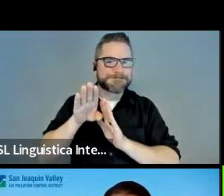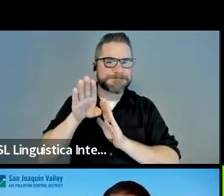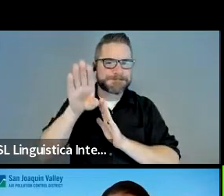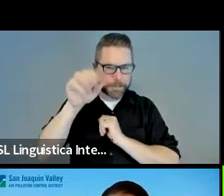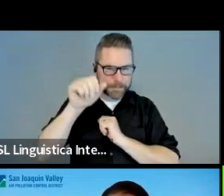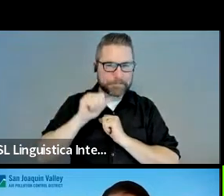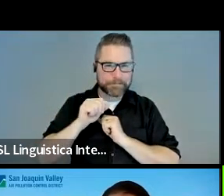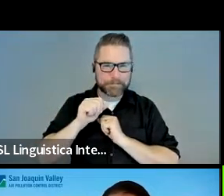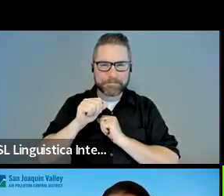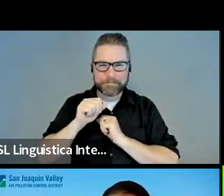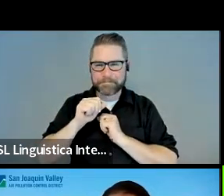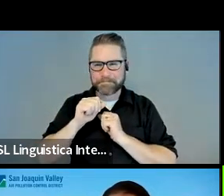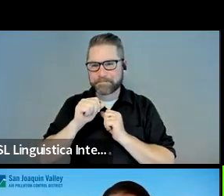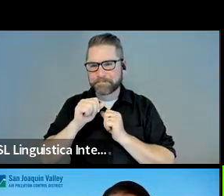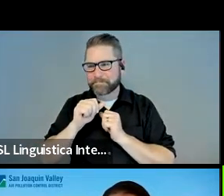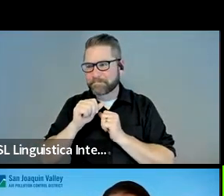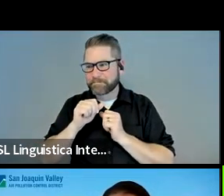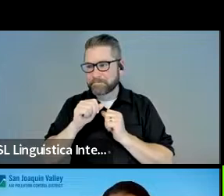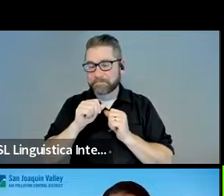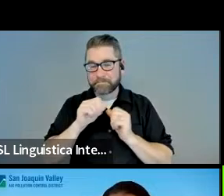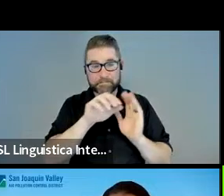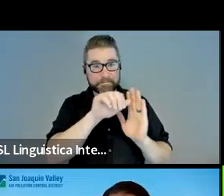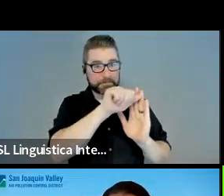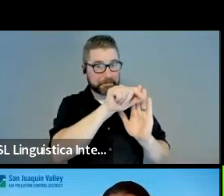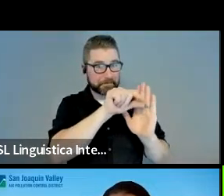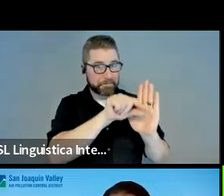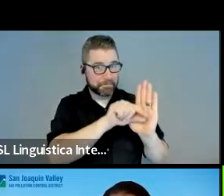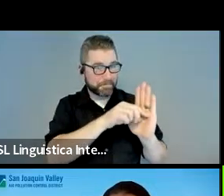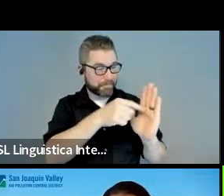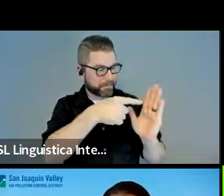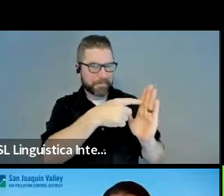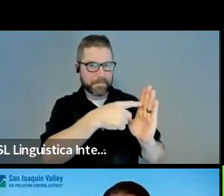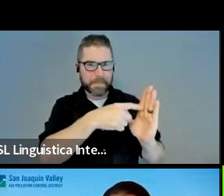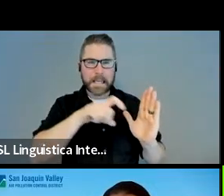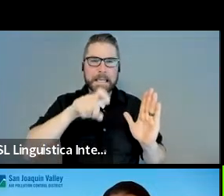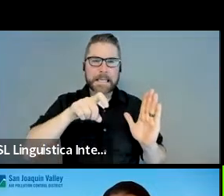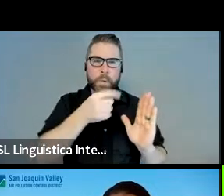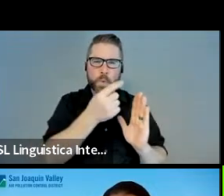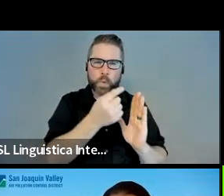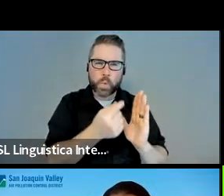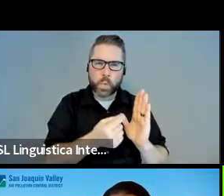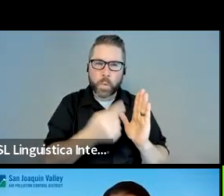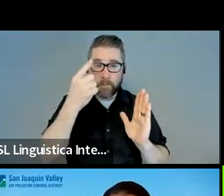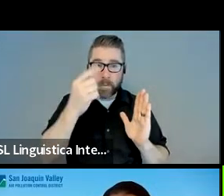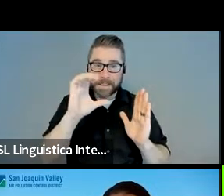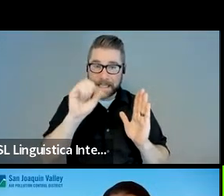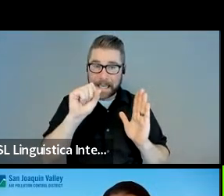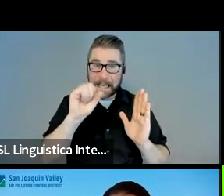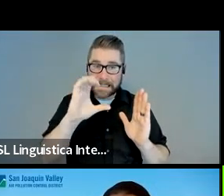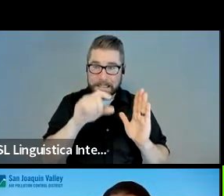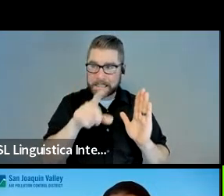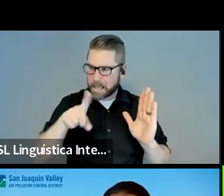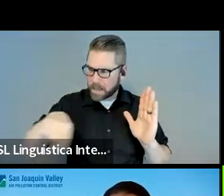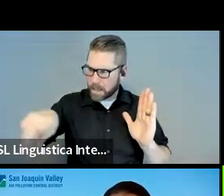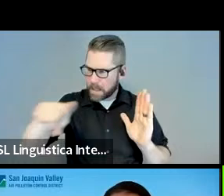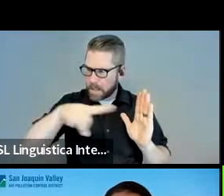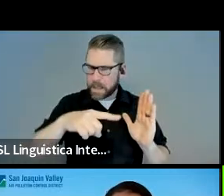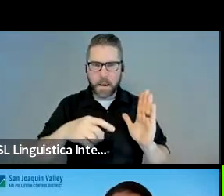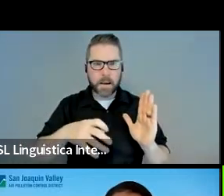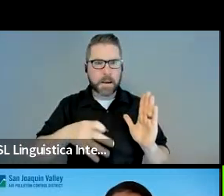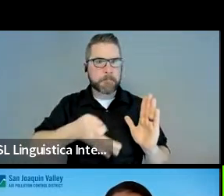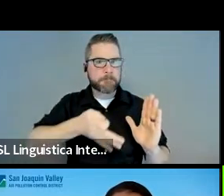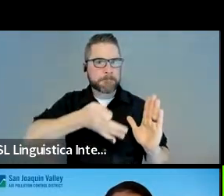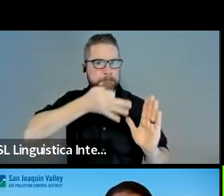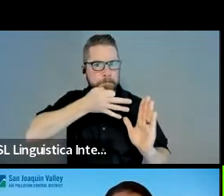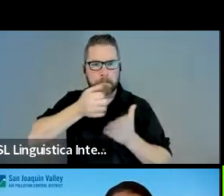items that is on the agenda for the CSC, and particularly the Stockton